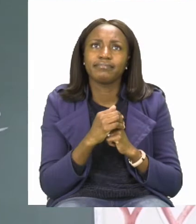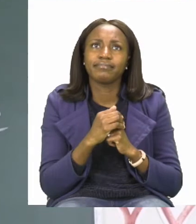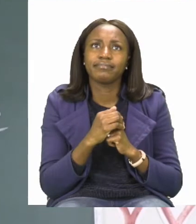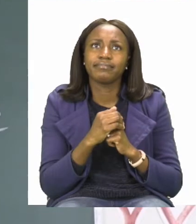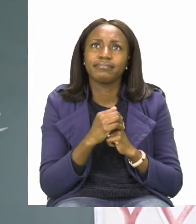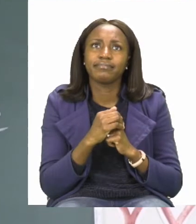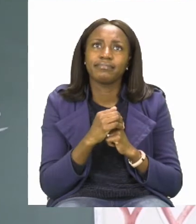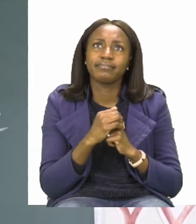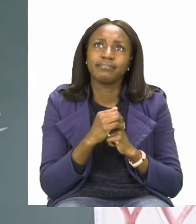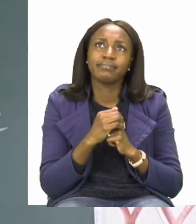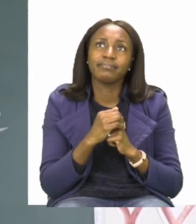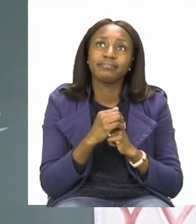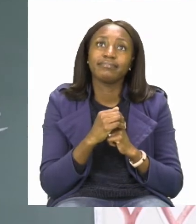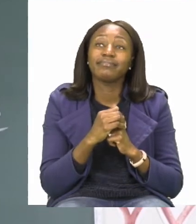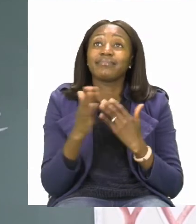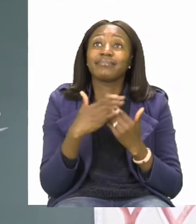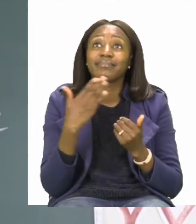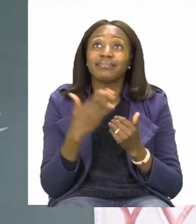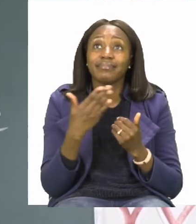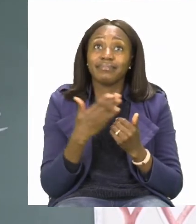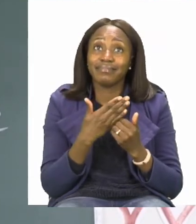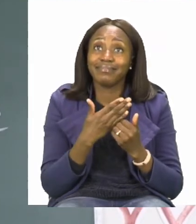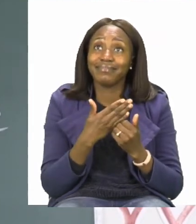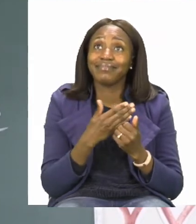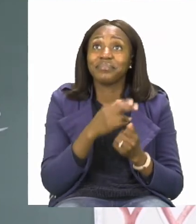I think this one was easy. If the